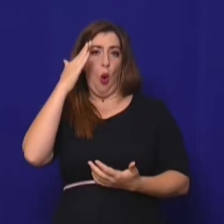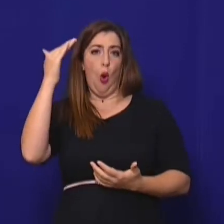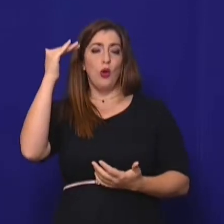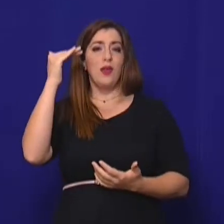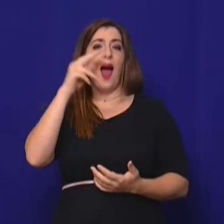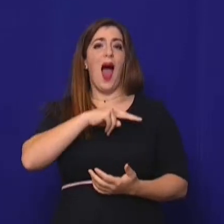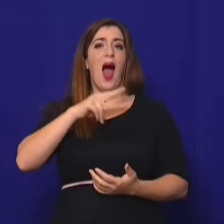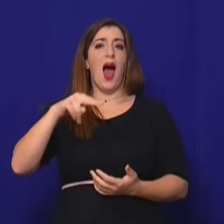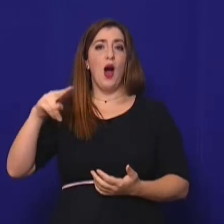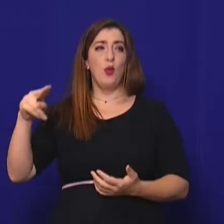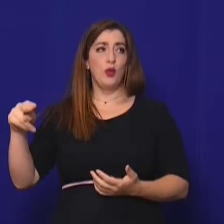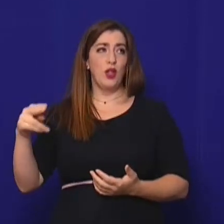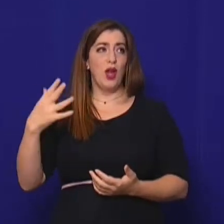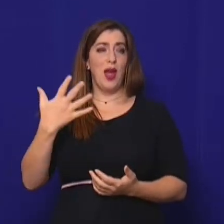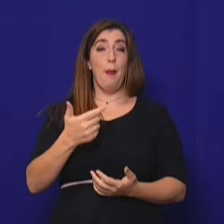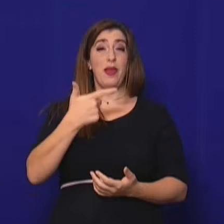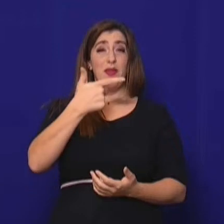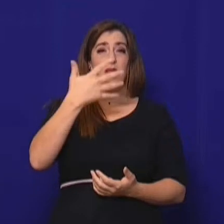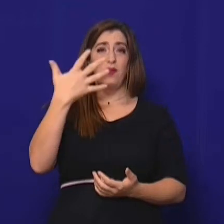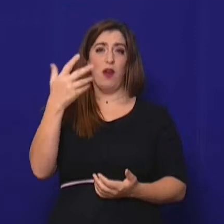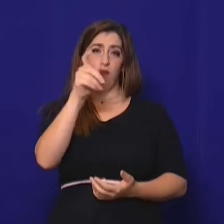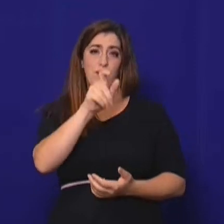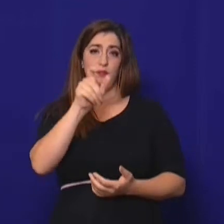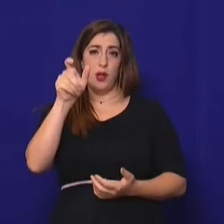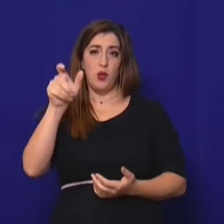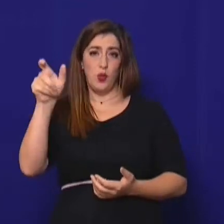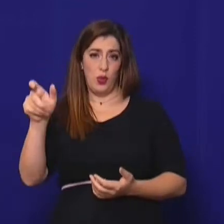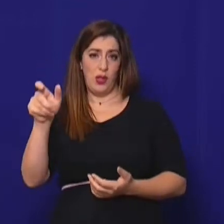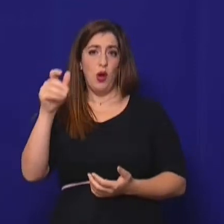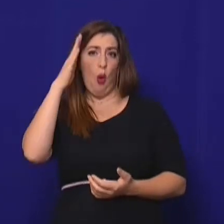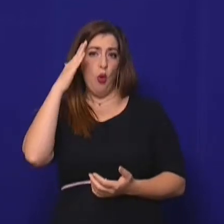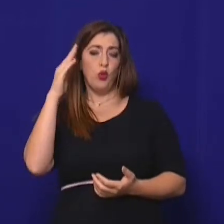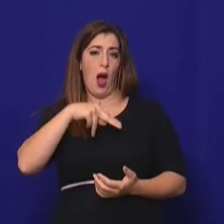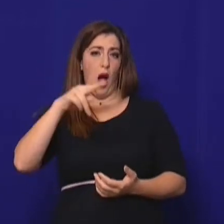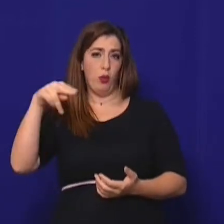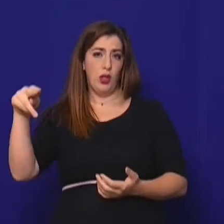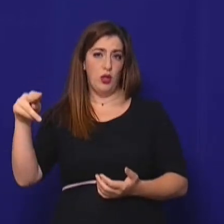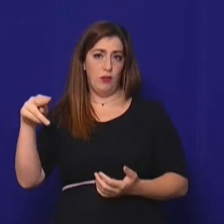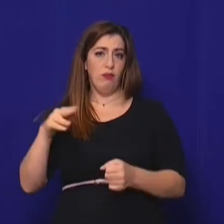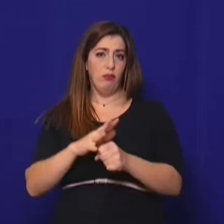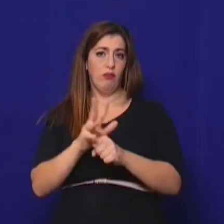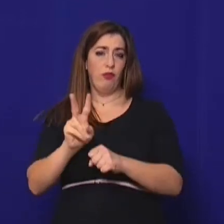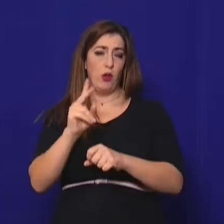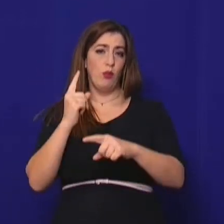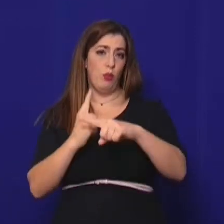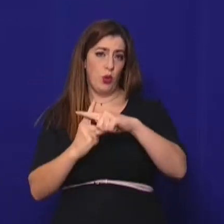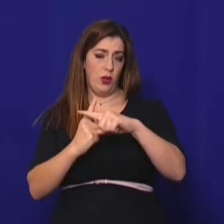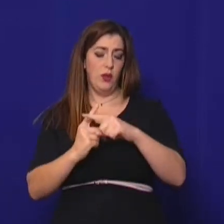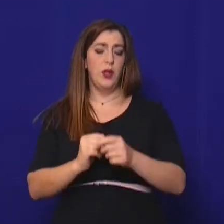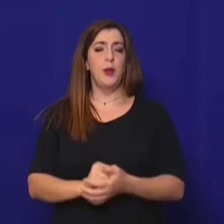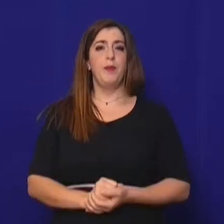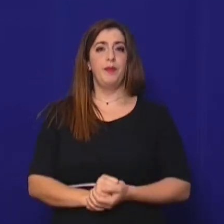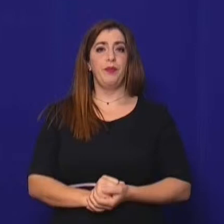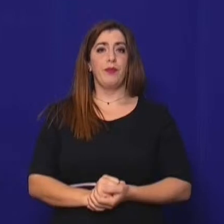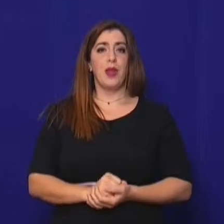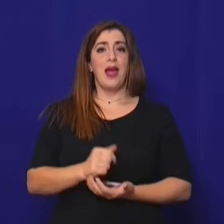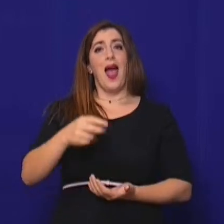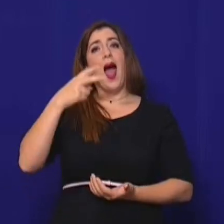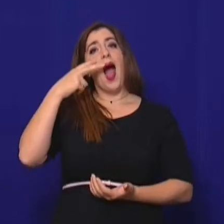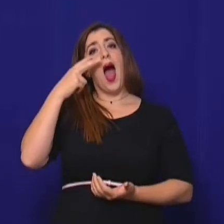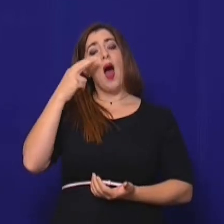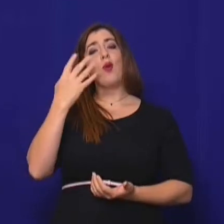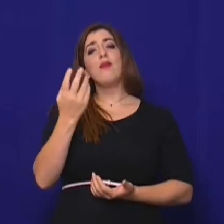persuna mill-każijiet attivi li huma minn Għawdex. Kien ħarsu lejn l-etajiet